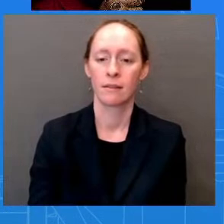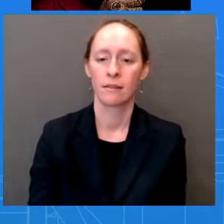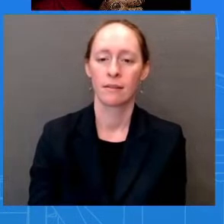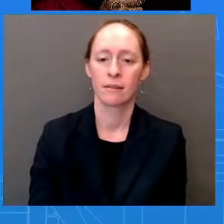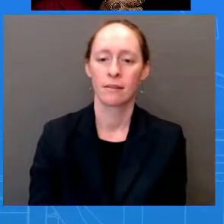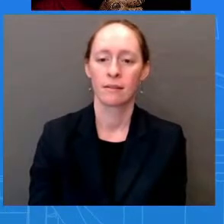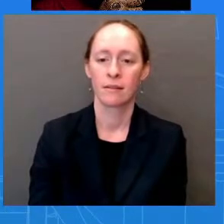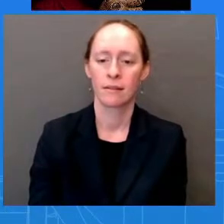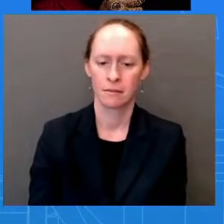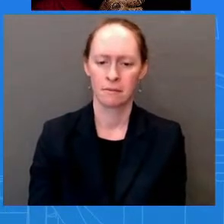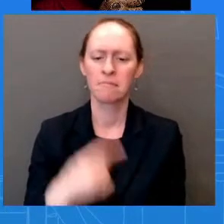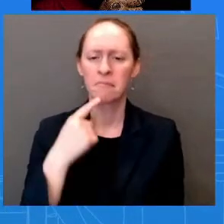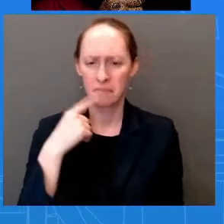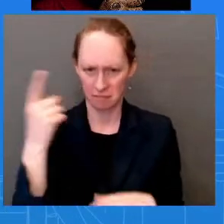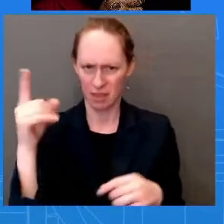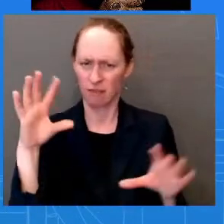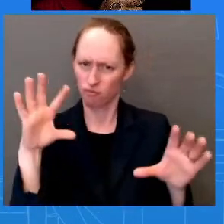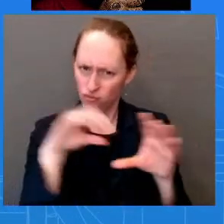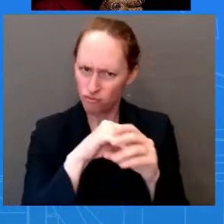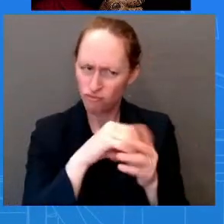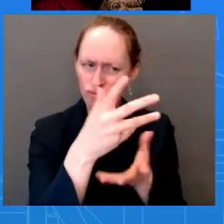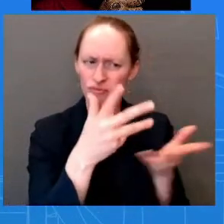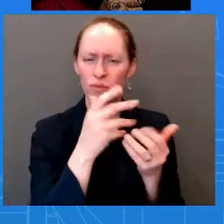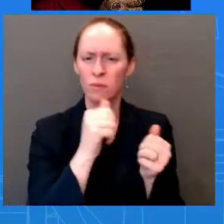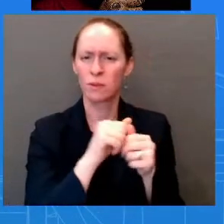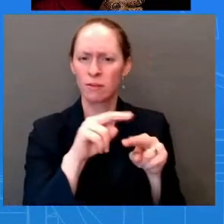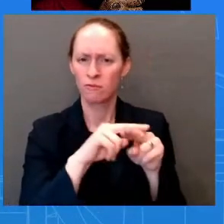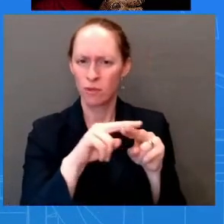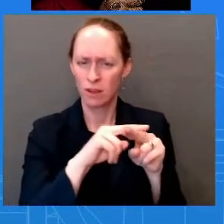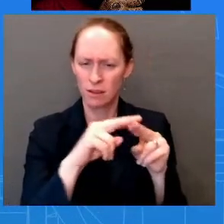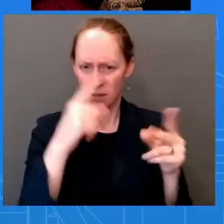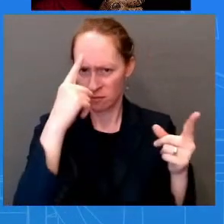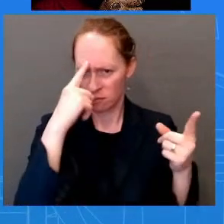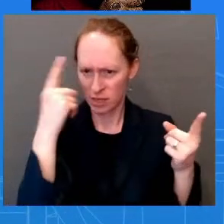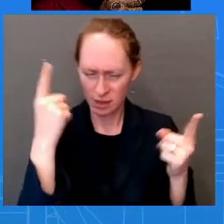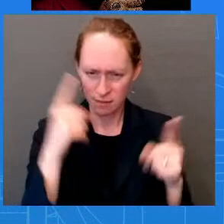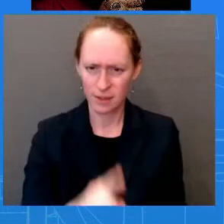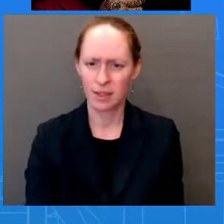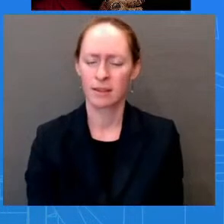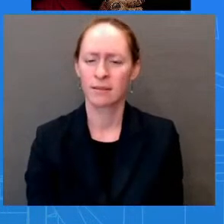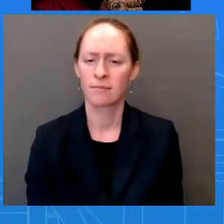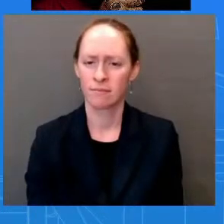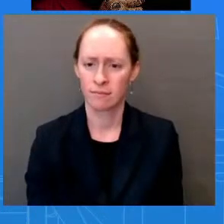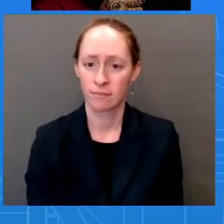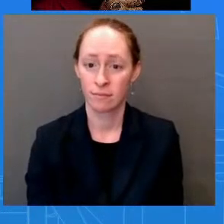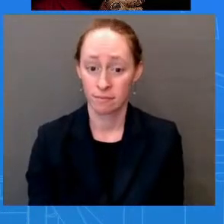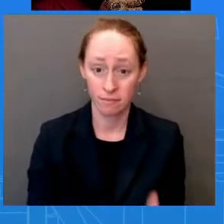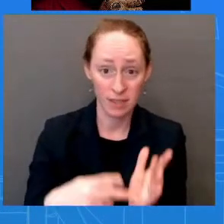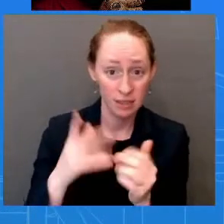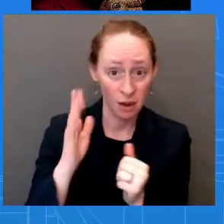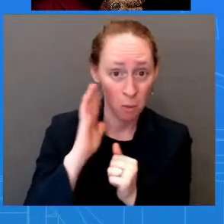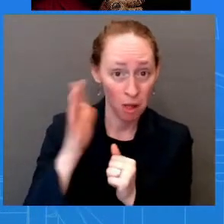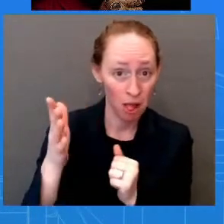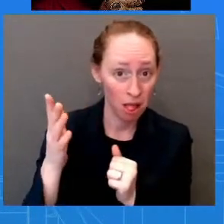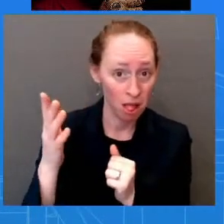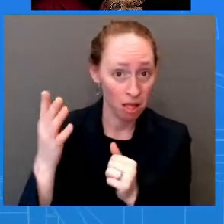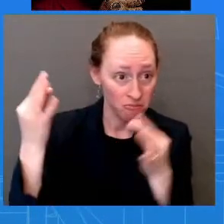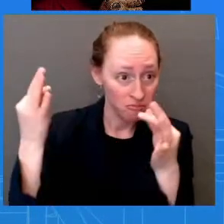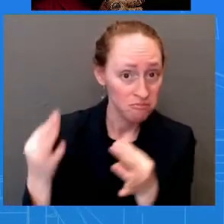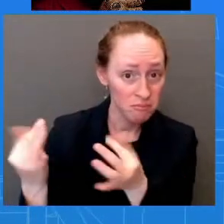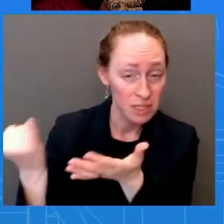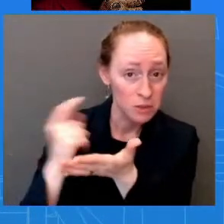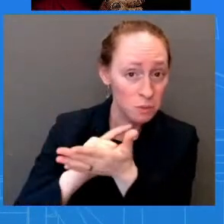agreement being reached. Are you saying he's been directly involved this week? So I could say this. He's been